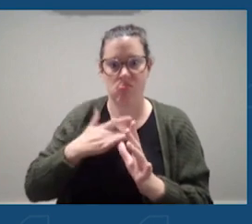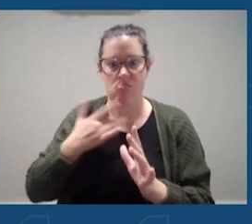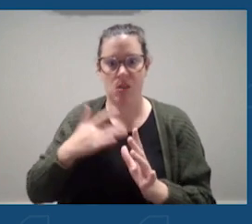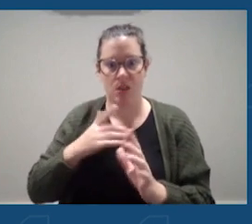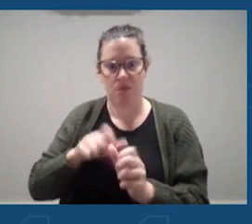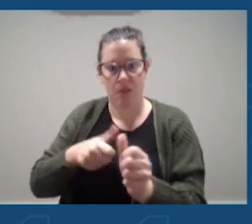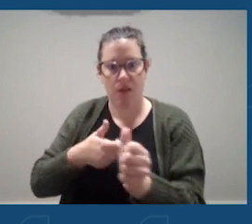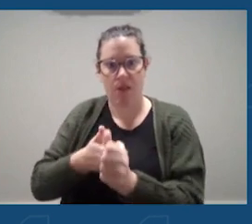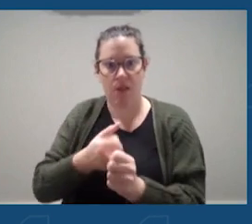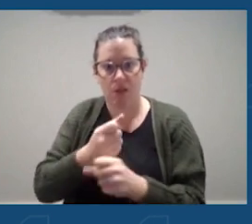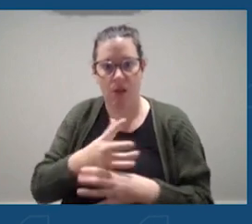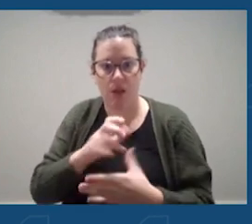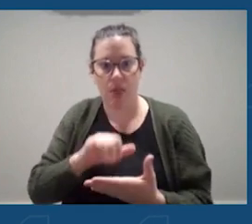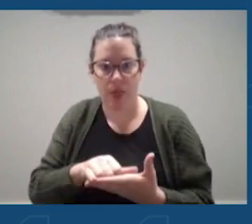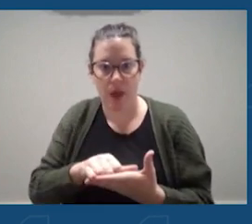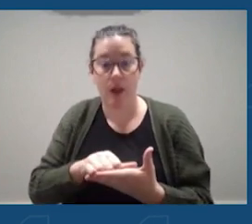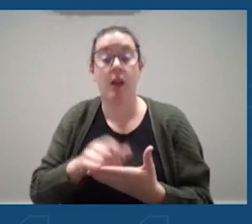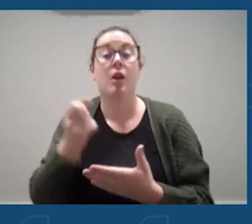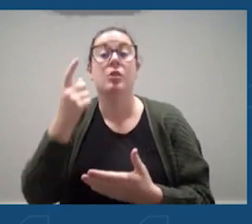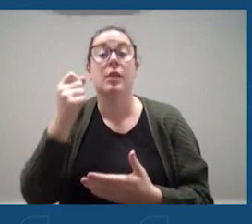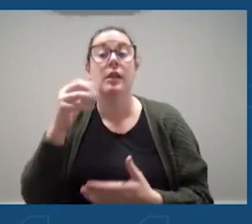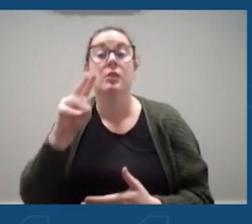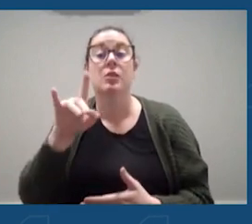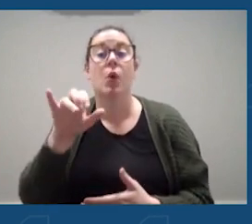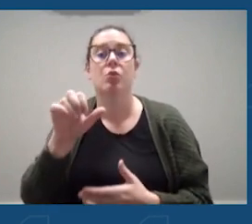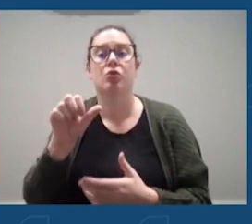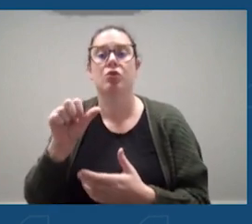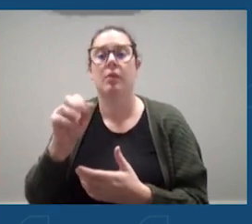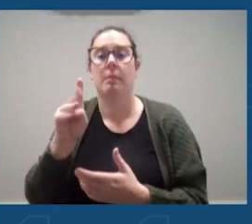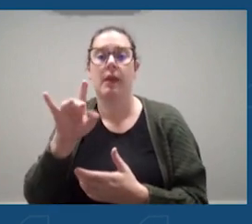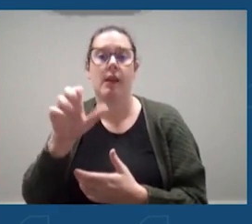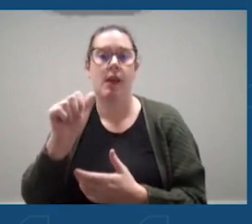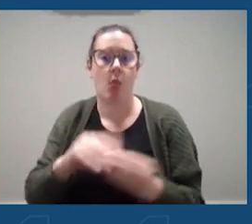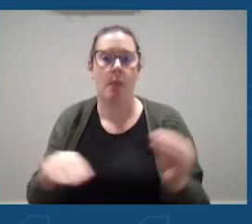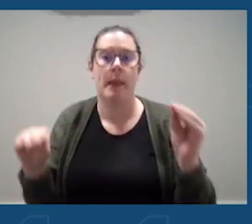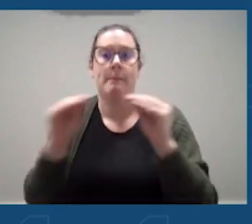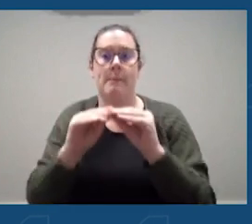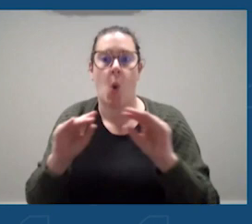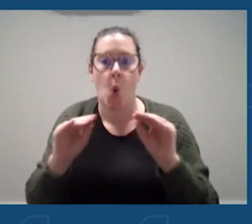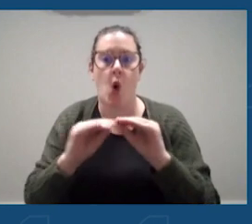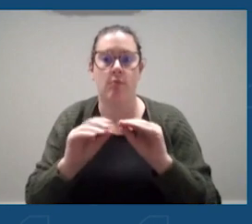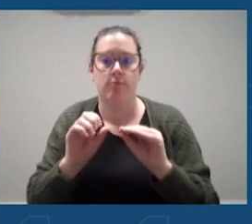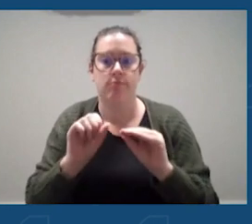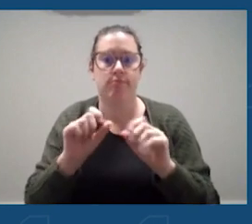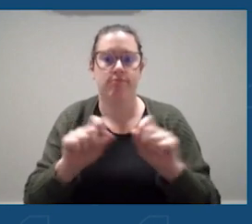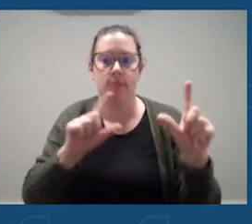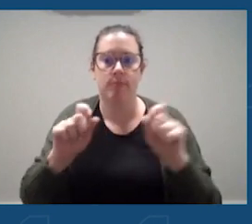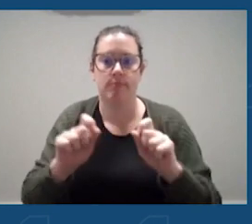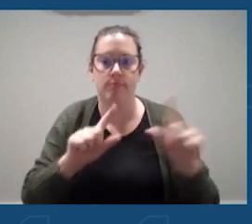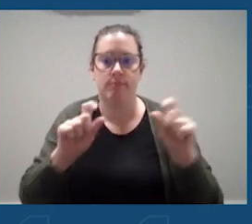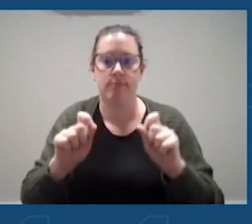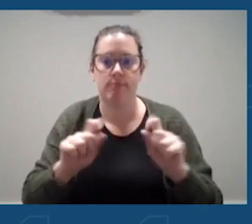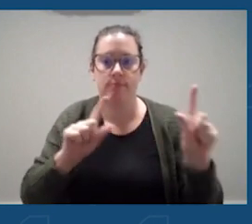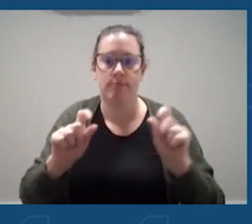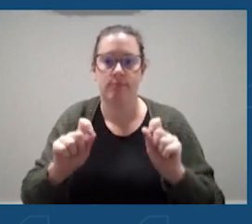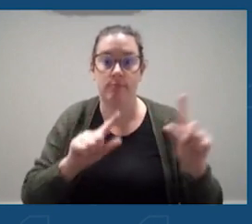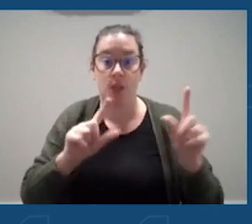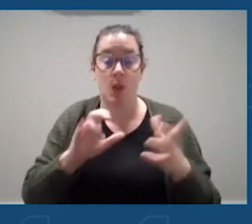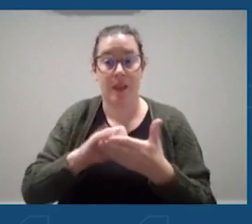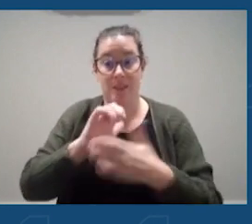social media site will push out even more content, push out more. So this is set up to